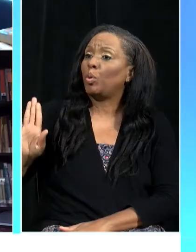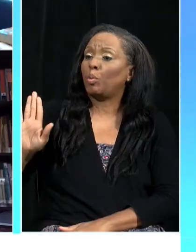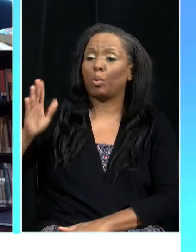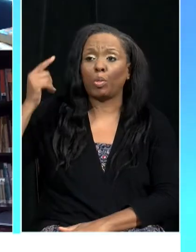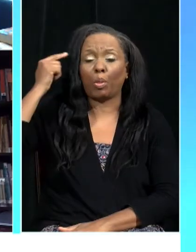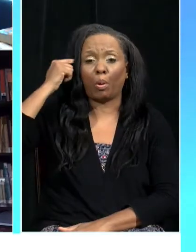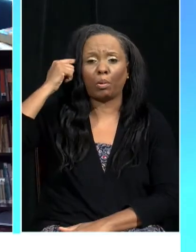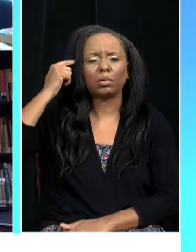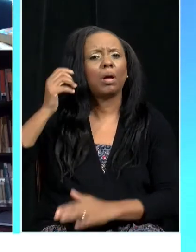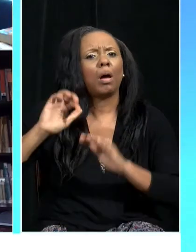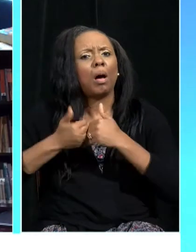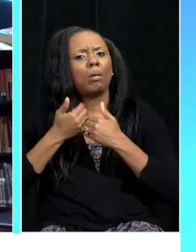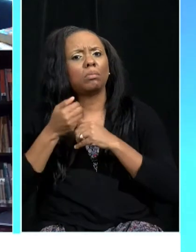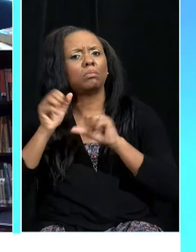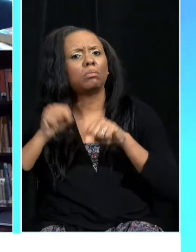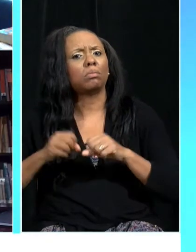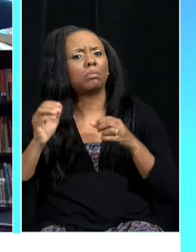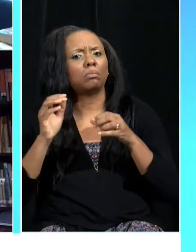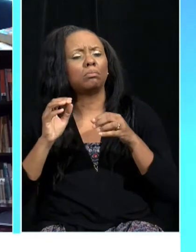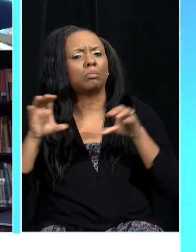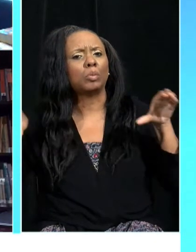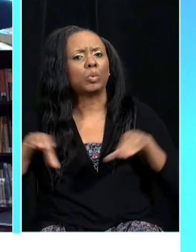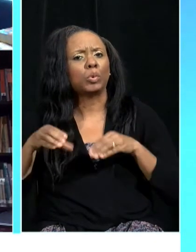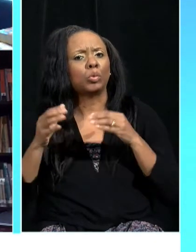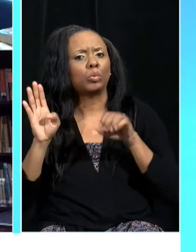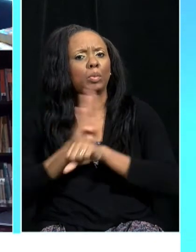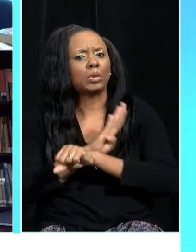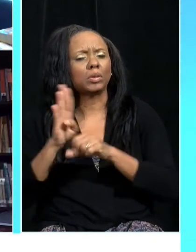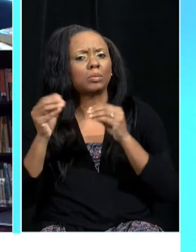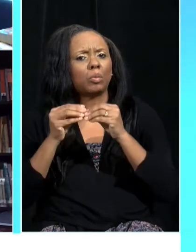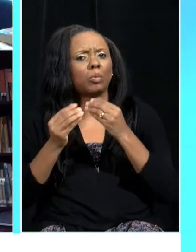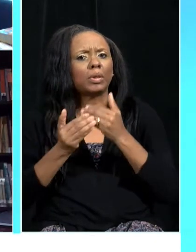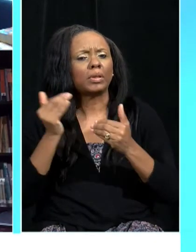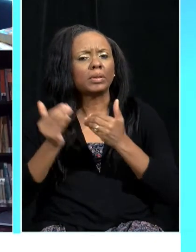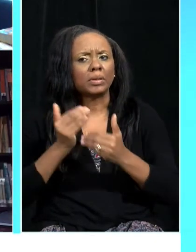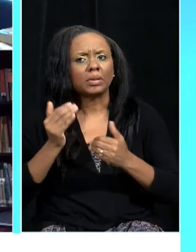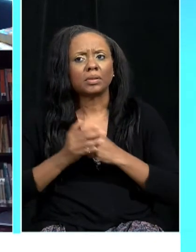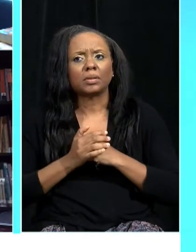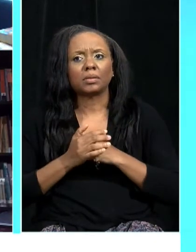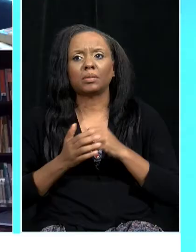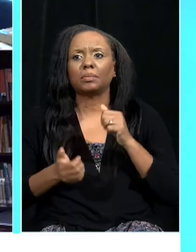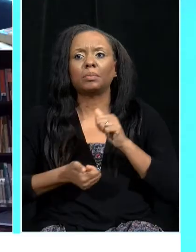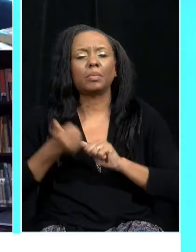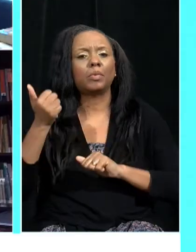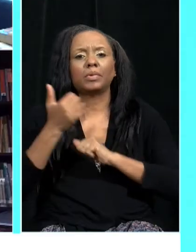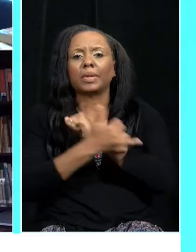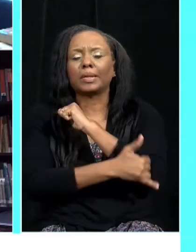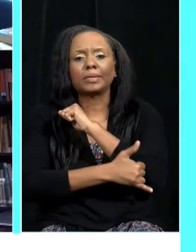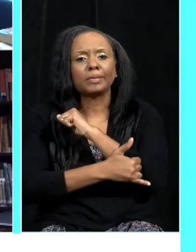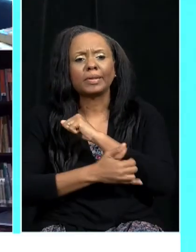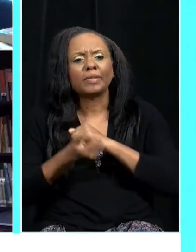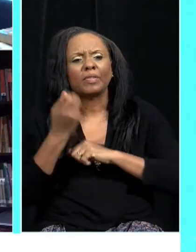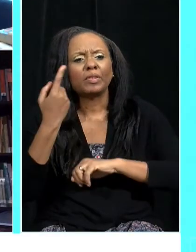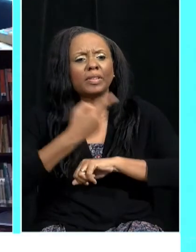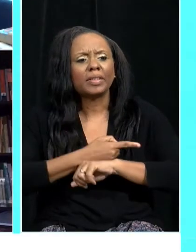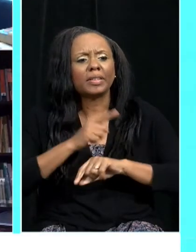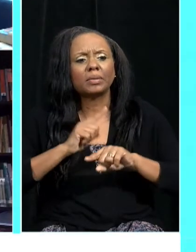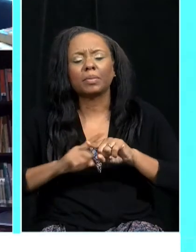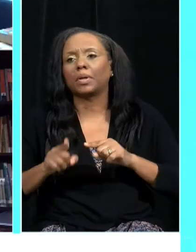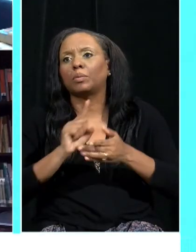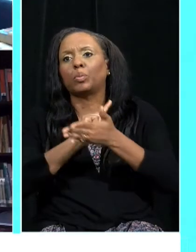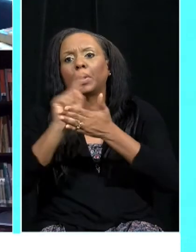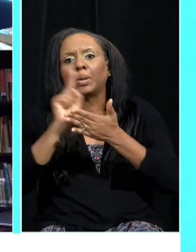to do business, to invest, to set up a company. So, something that in most countries you can do in a couple of days, but in Barbados is a weeks-long